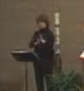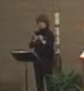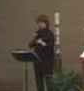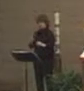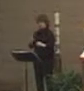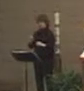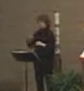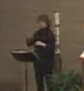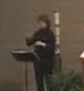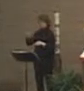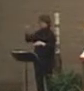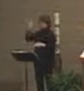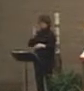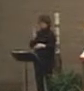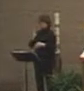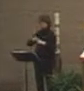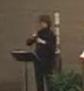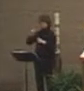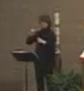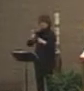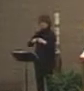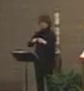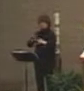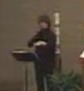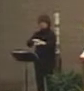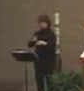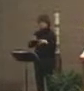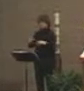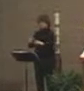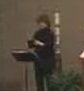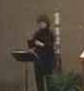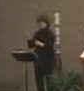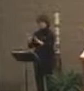you, you'll be along the path of holiness.